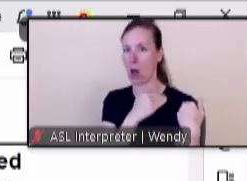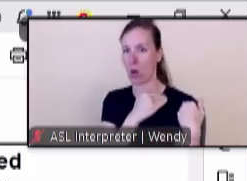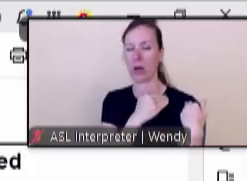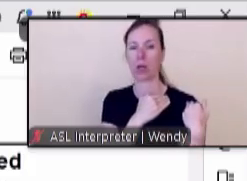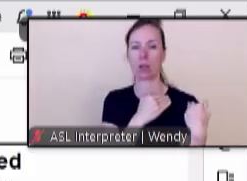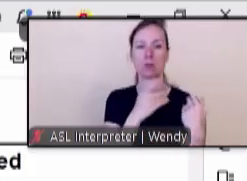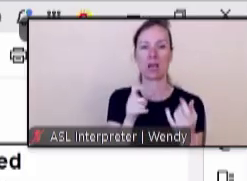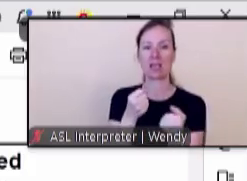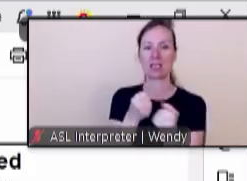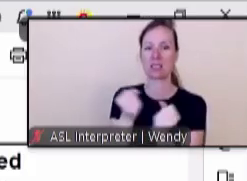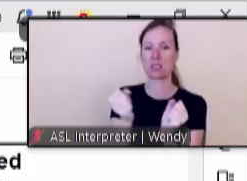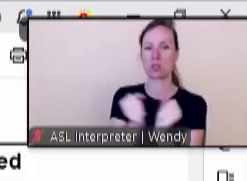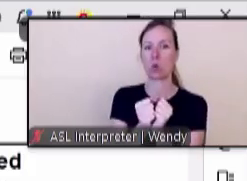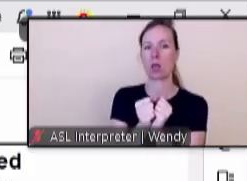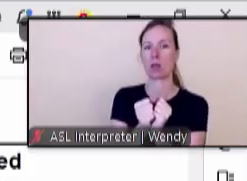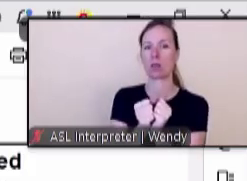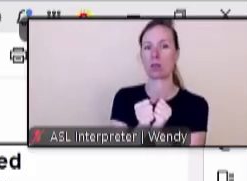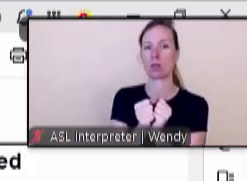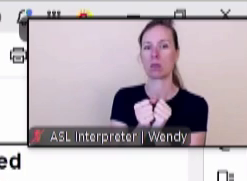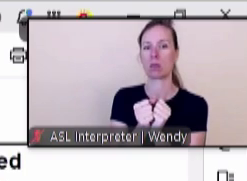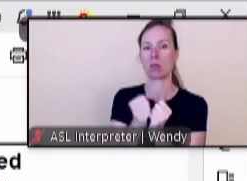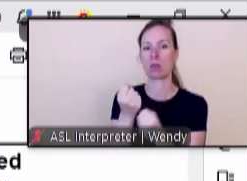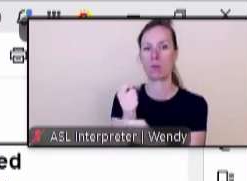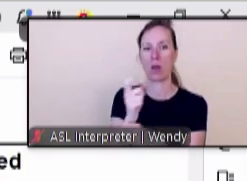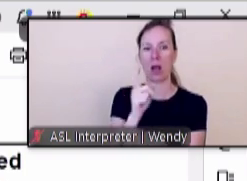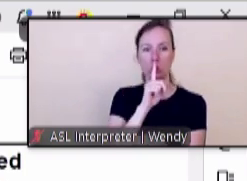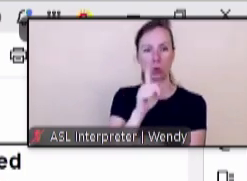ensuring that the public works building is